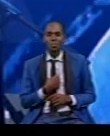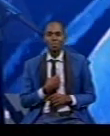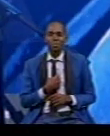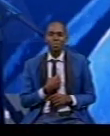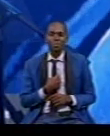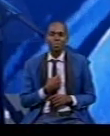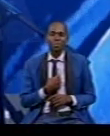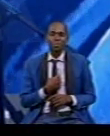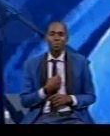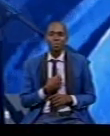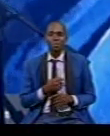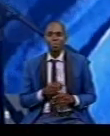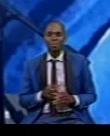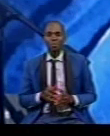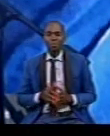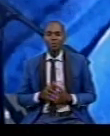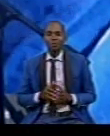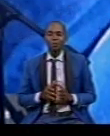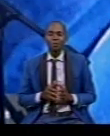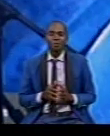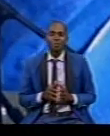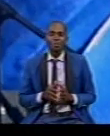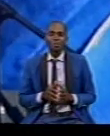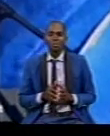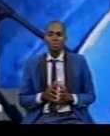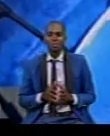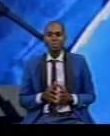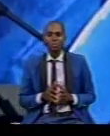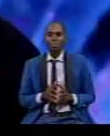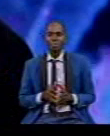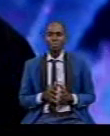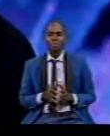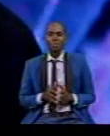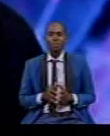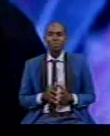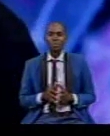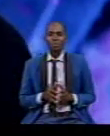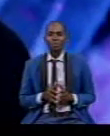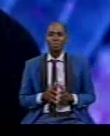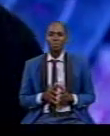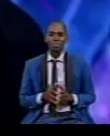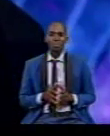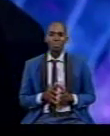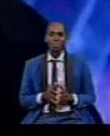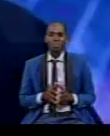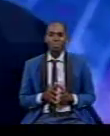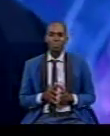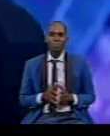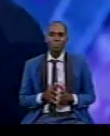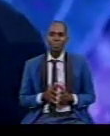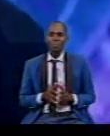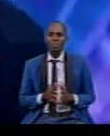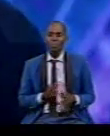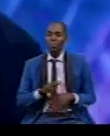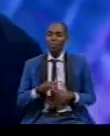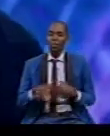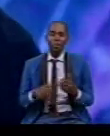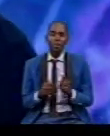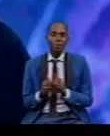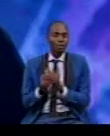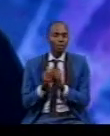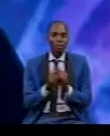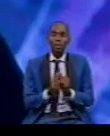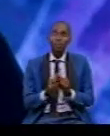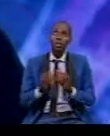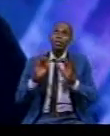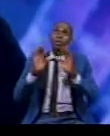he shall reign. The Son of David, and he shall reign. The one that went to the cross and he